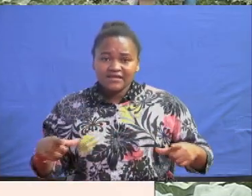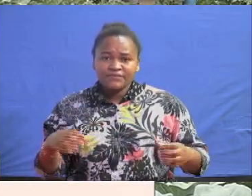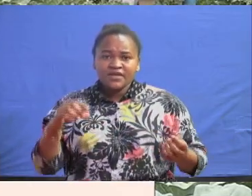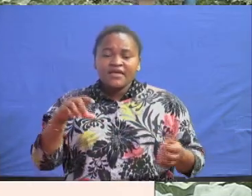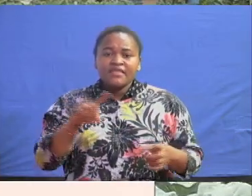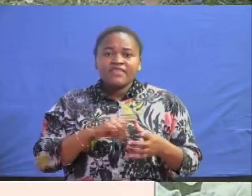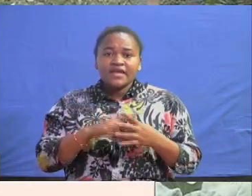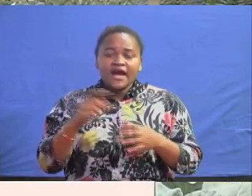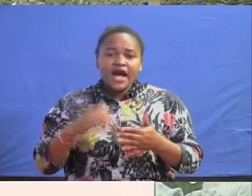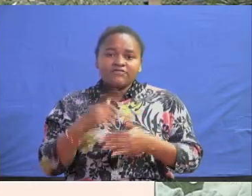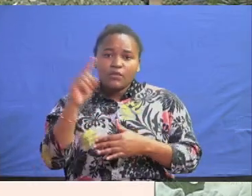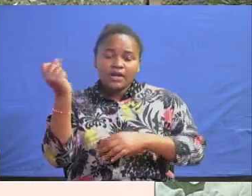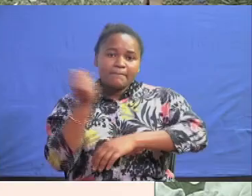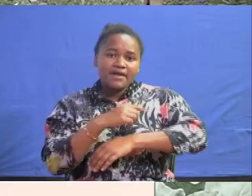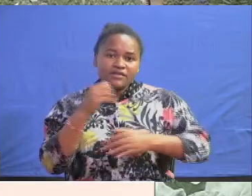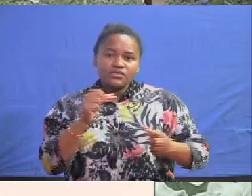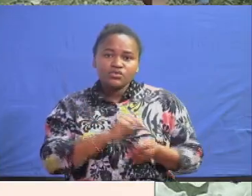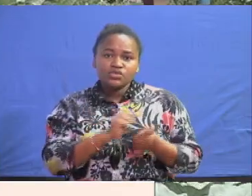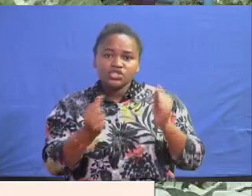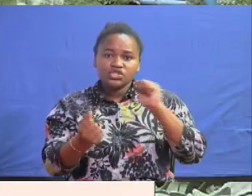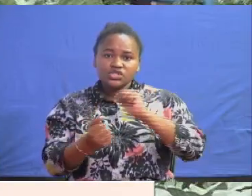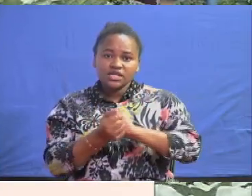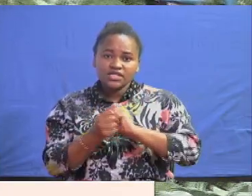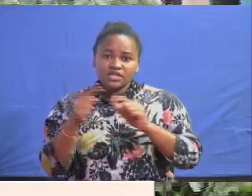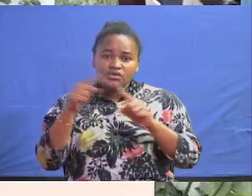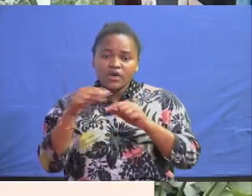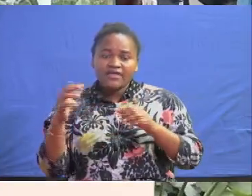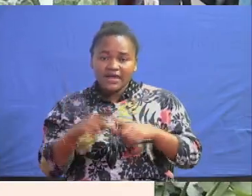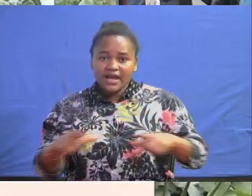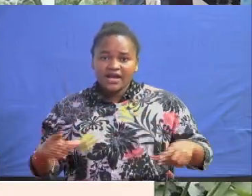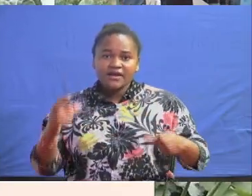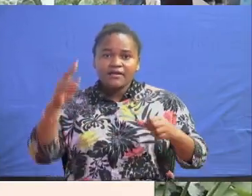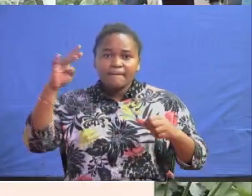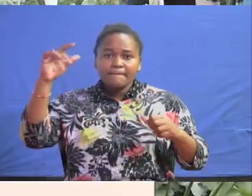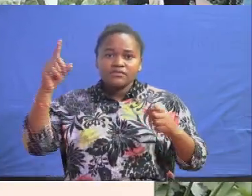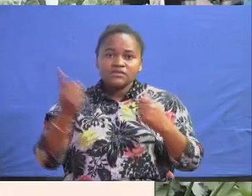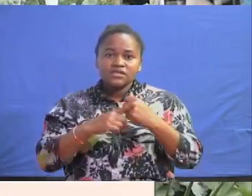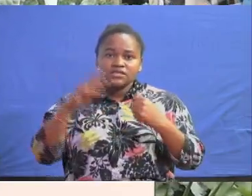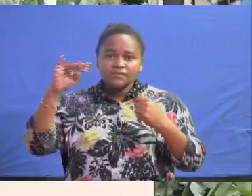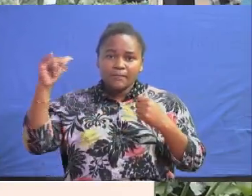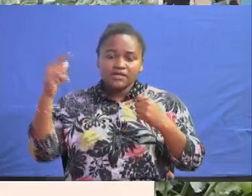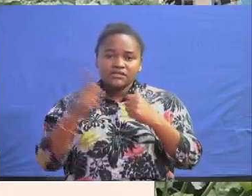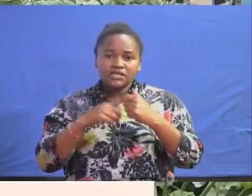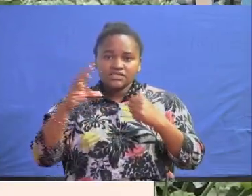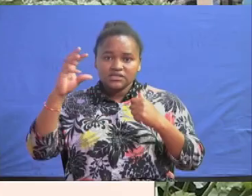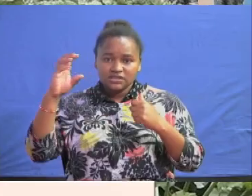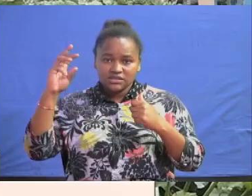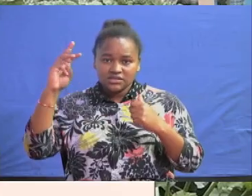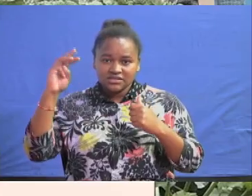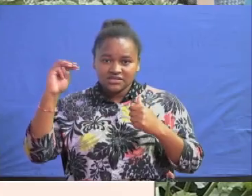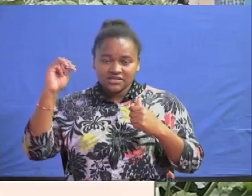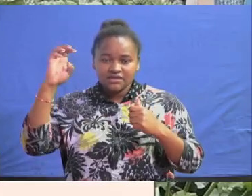them, where we plant them at a spacing of 60 by 60 centimeters and 10 centimeters deep. We apply a fertilizer